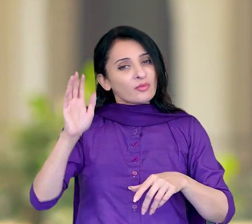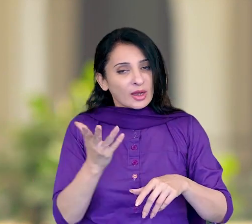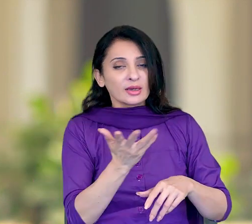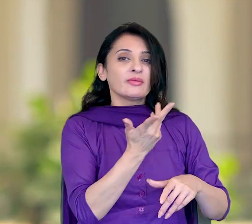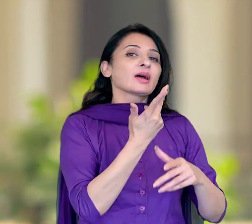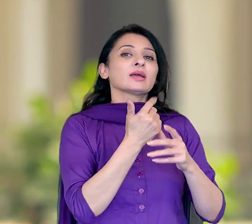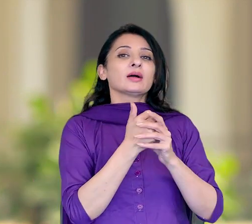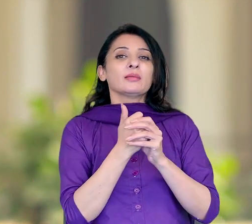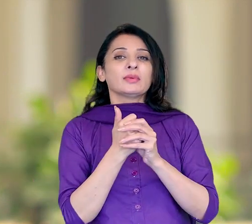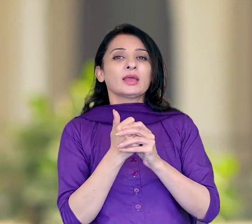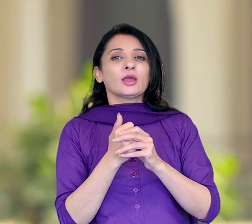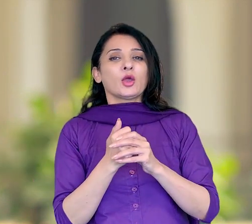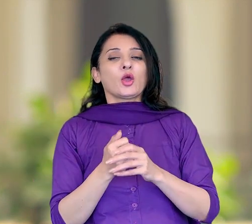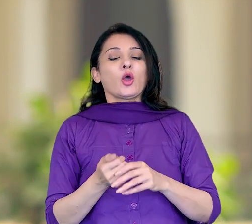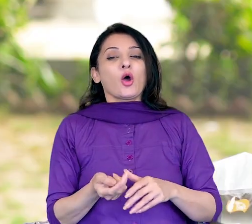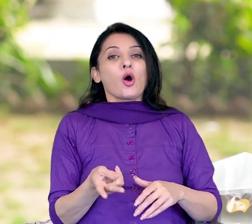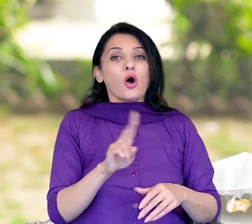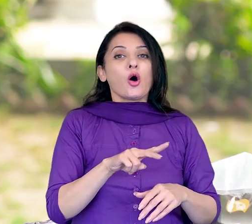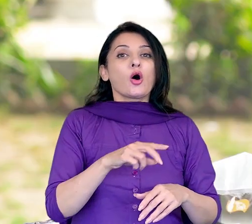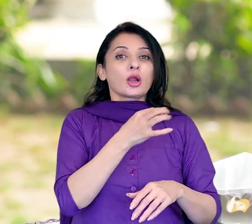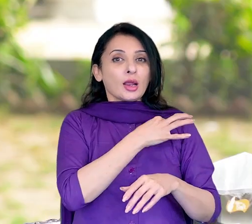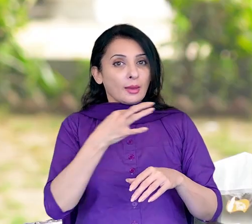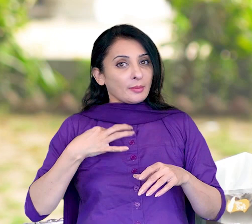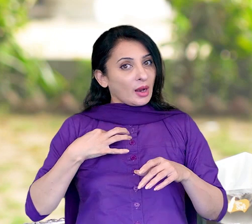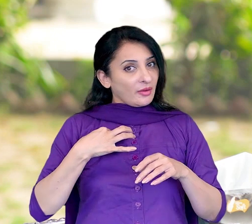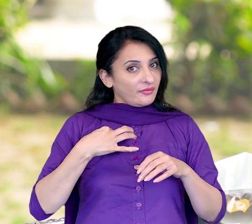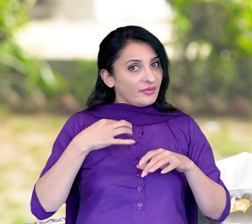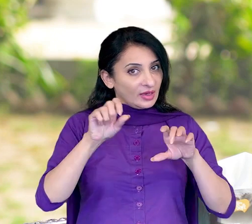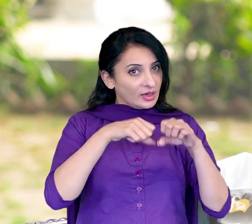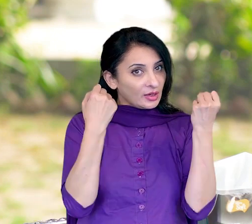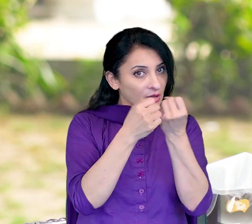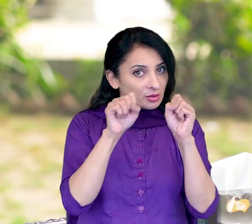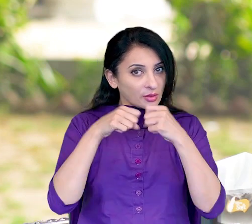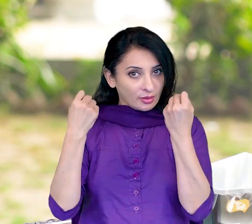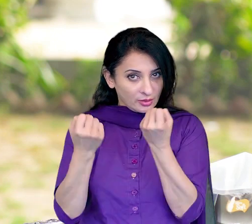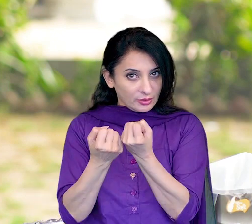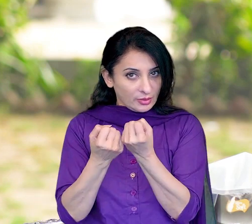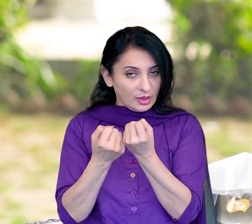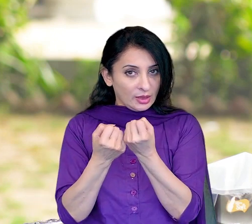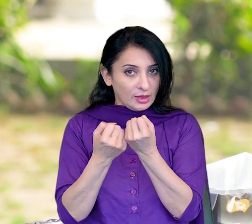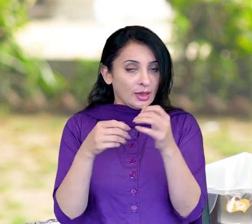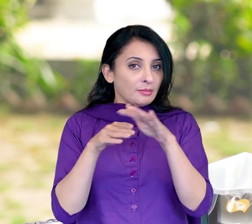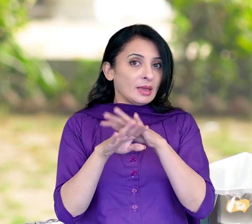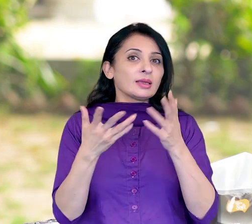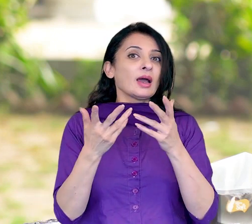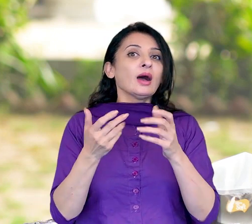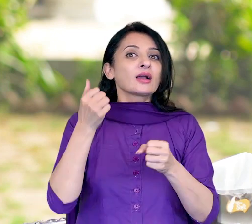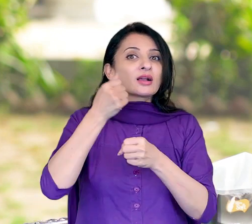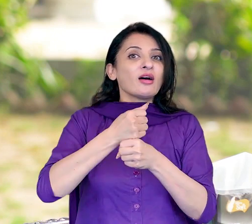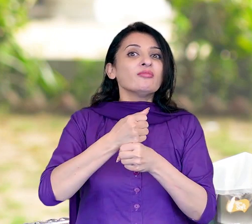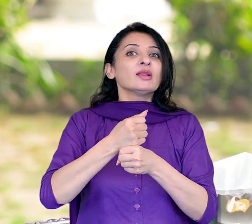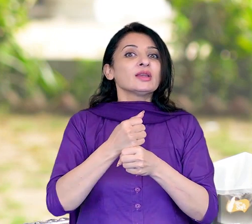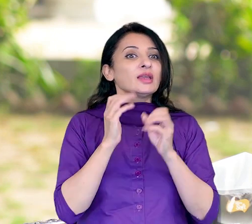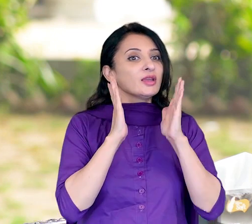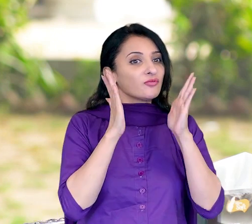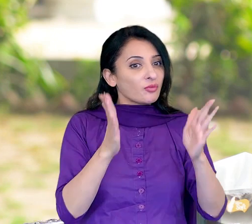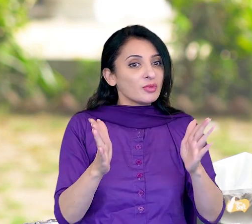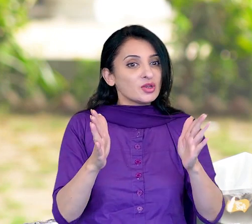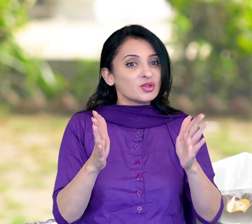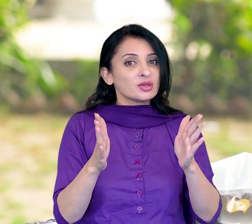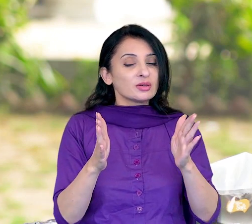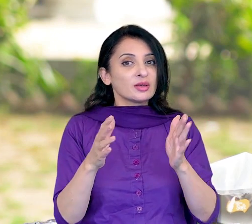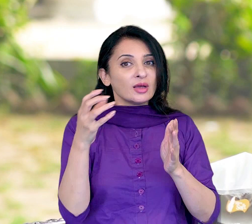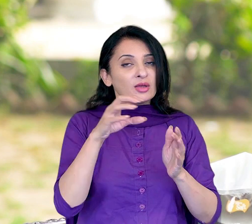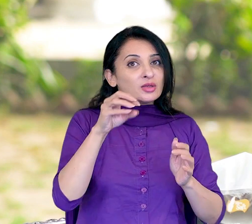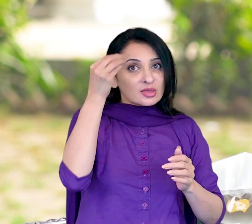also the government has taken the initiative to use information systems. This is basically to capture the real-time